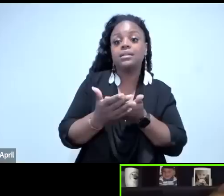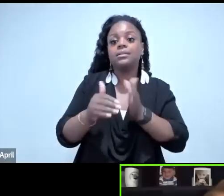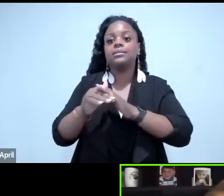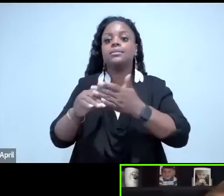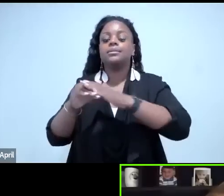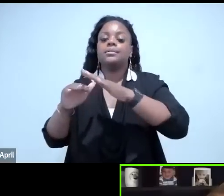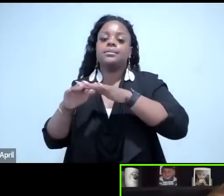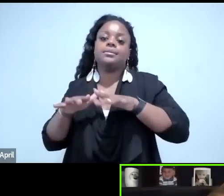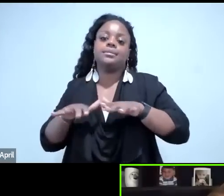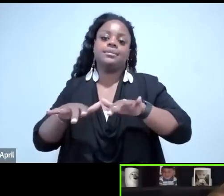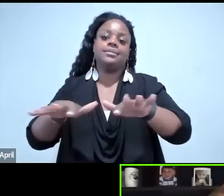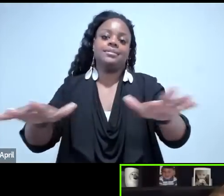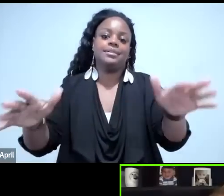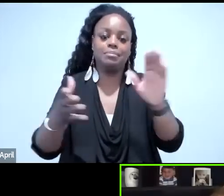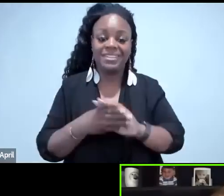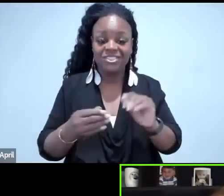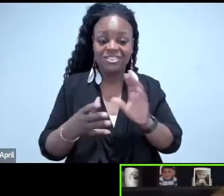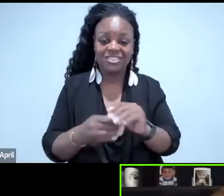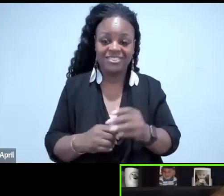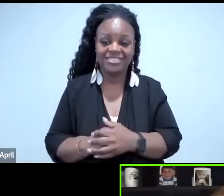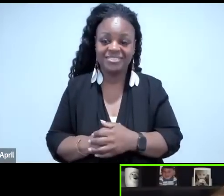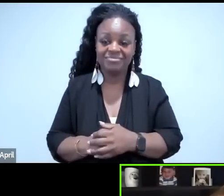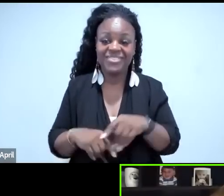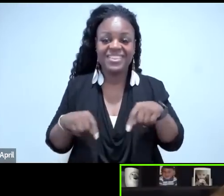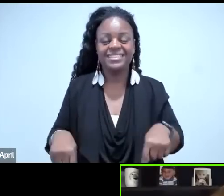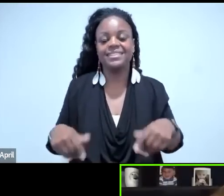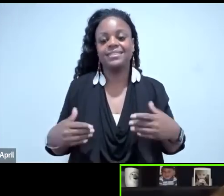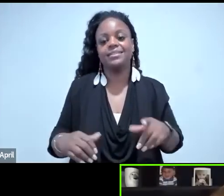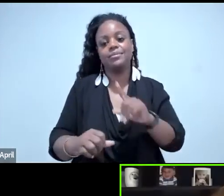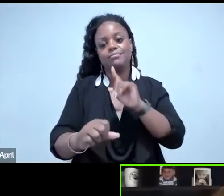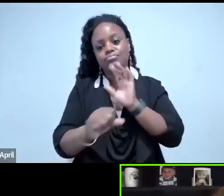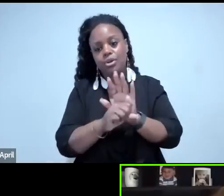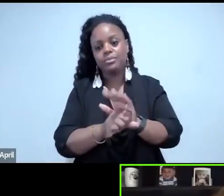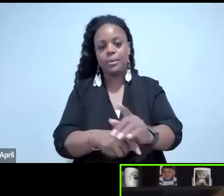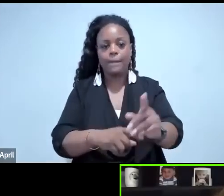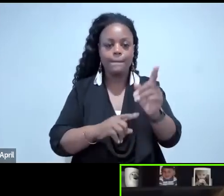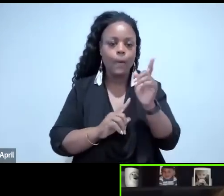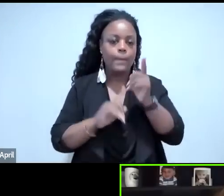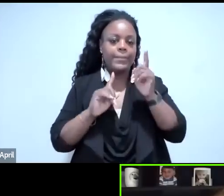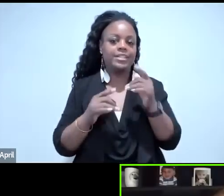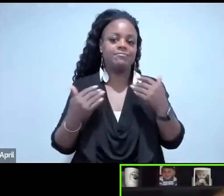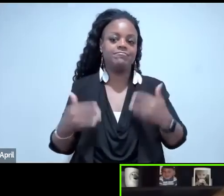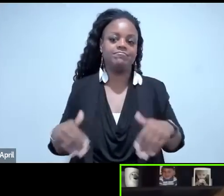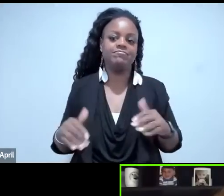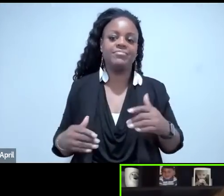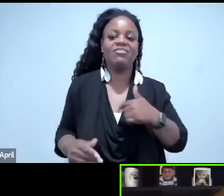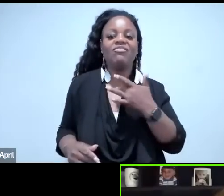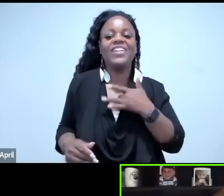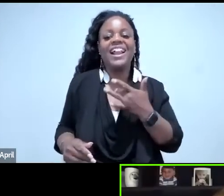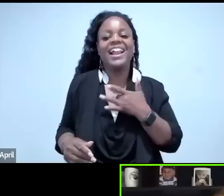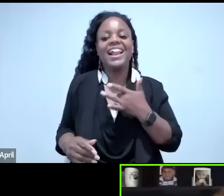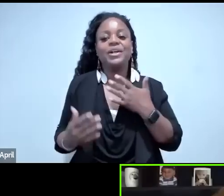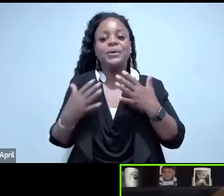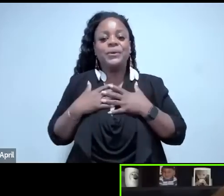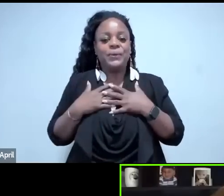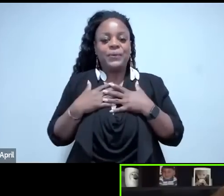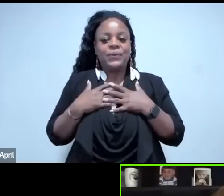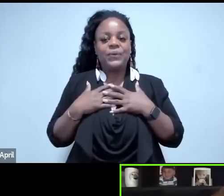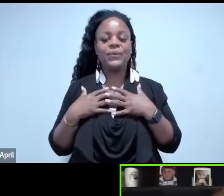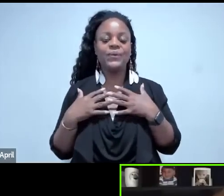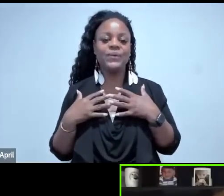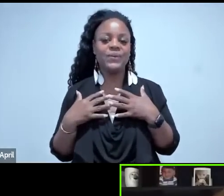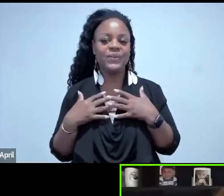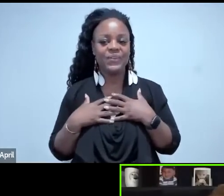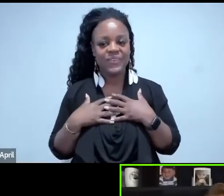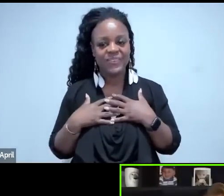Well, you take the optimism out of that, and I can't help but get a little choked up as you list the numbers of campaigns and the numbers of